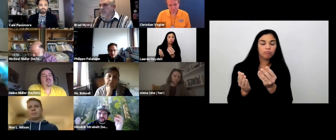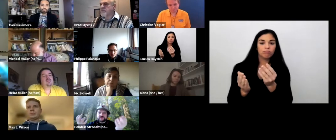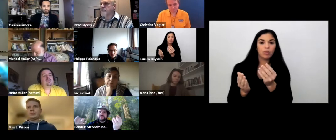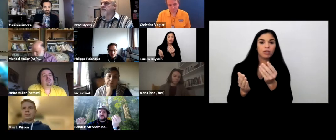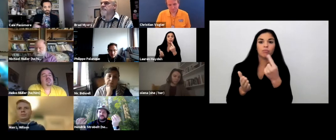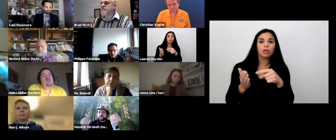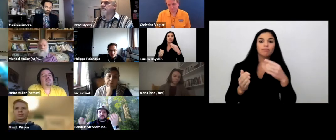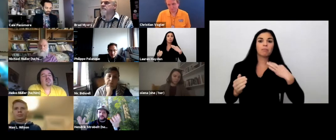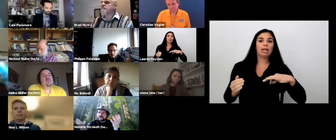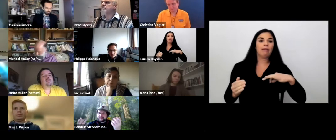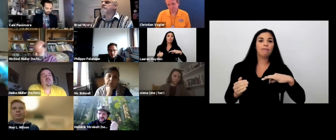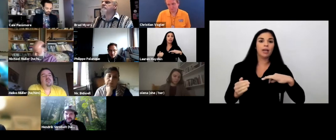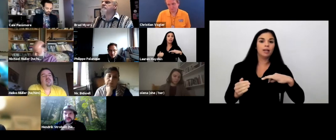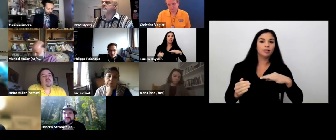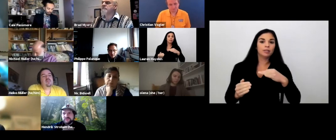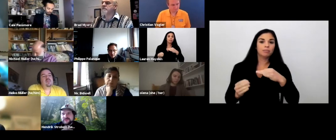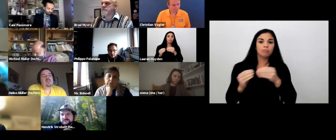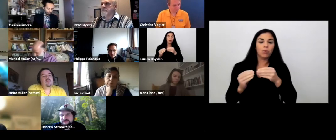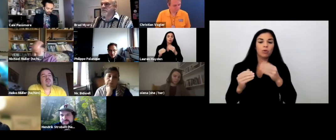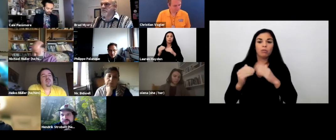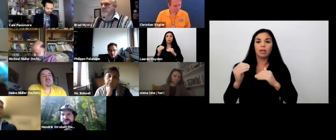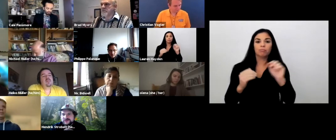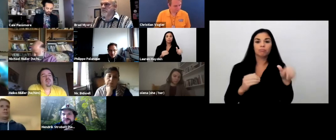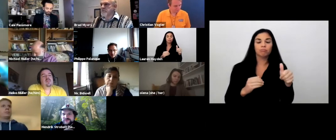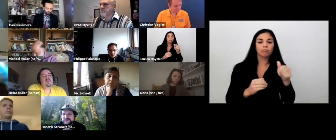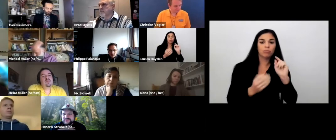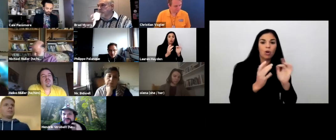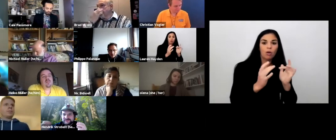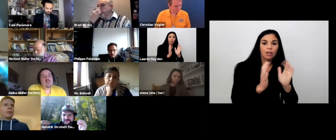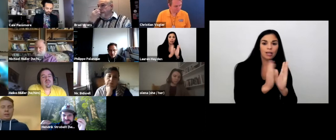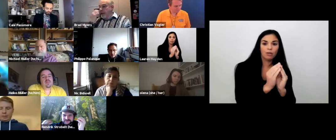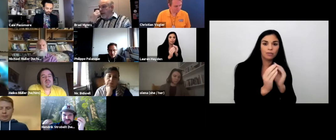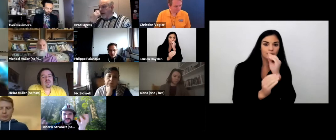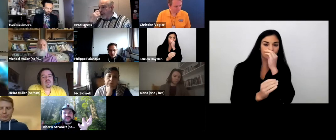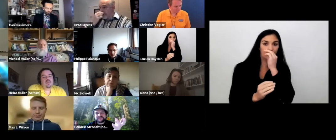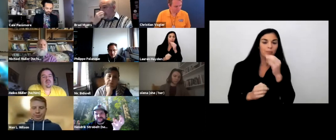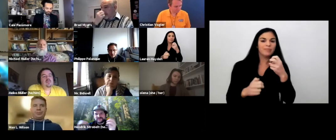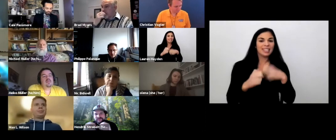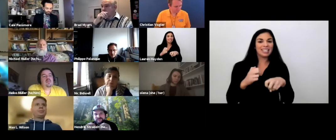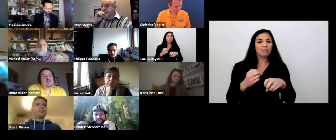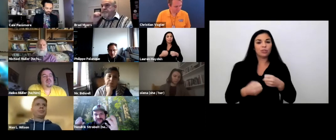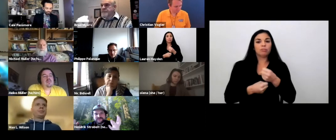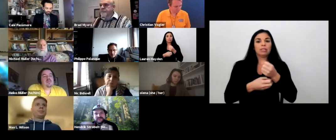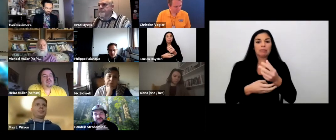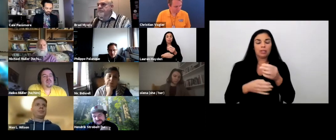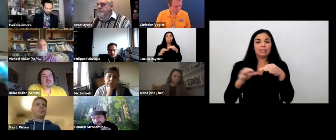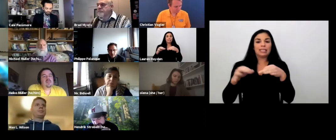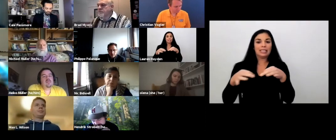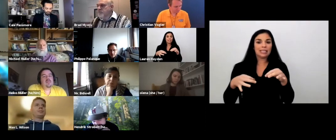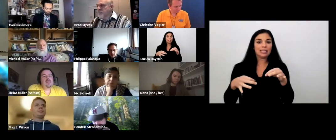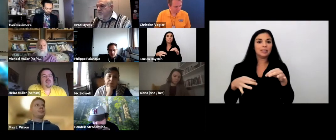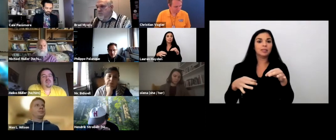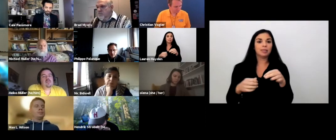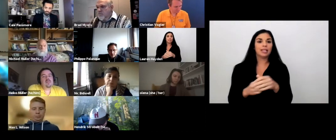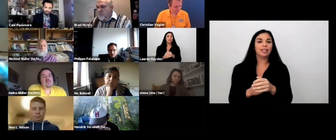And we have all the feeling about that, but it's pretty hard to express what is really the thing.